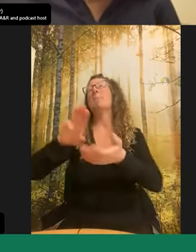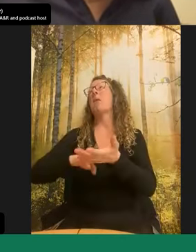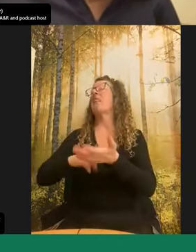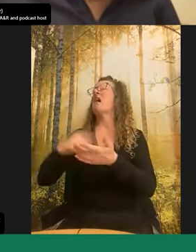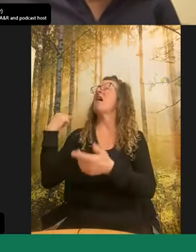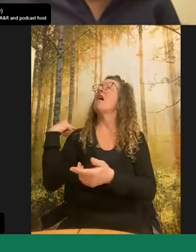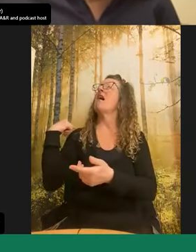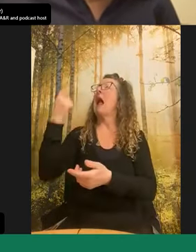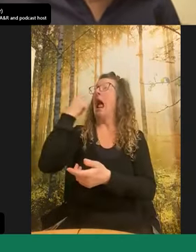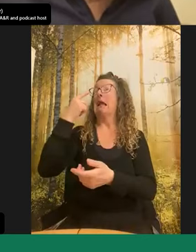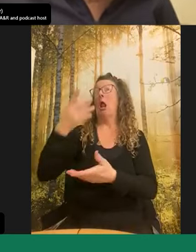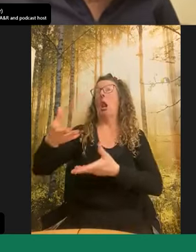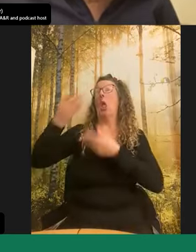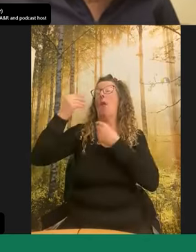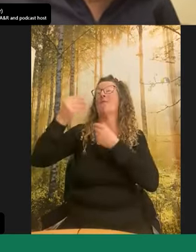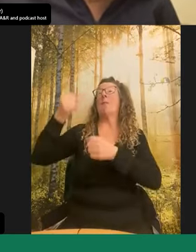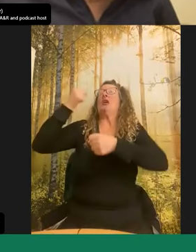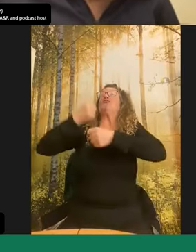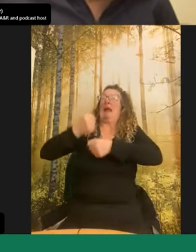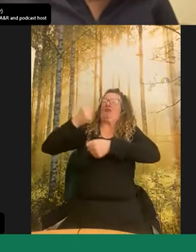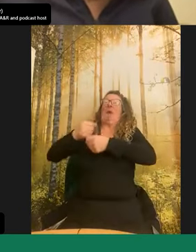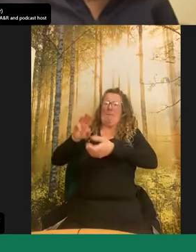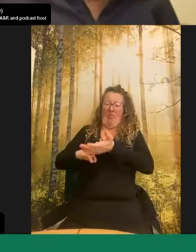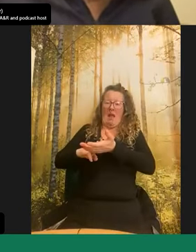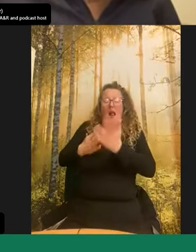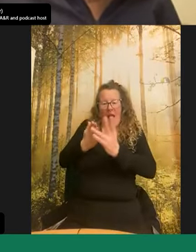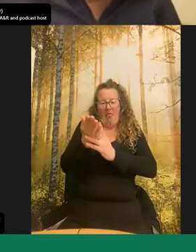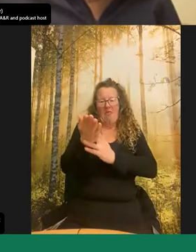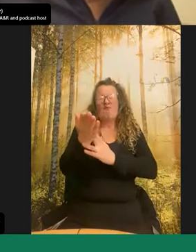my great grandmother. And actually during lockdown,